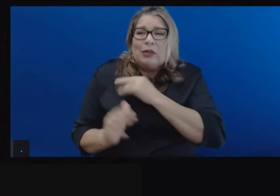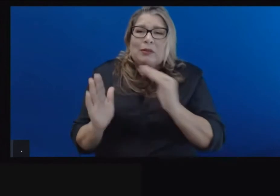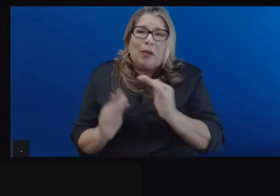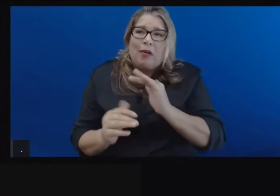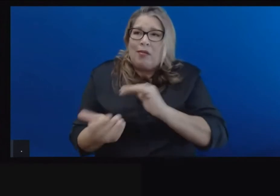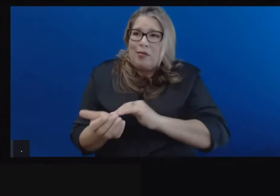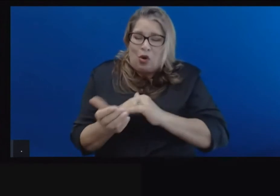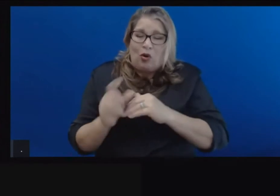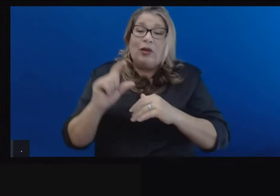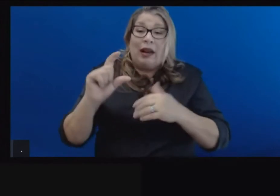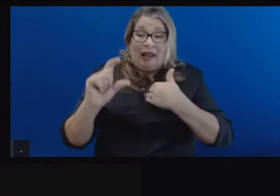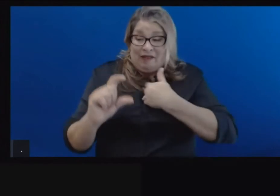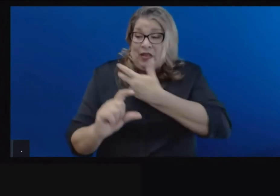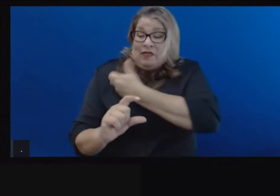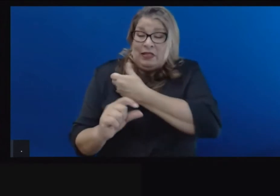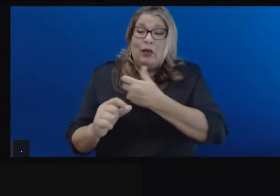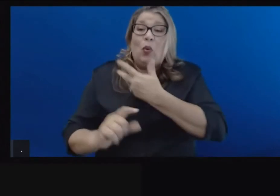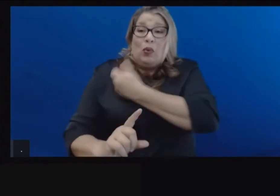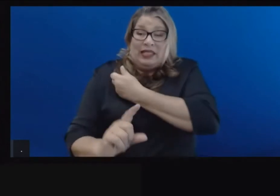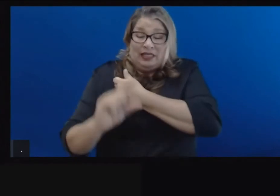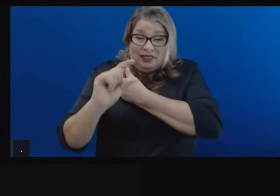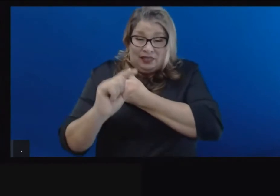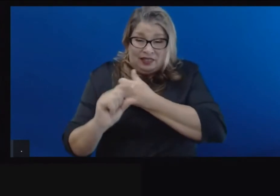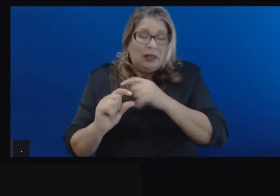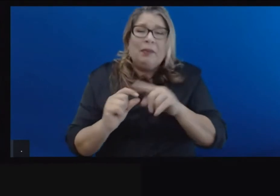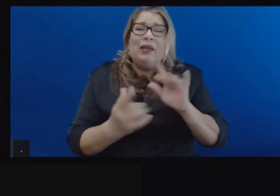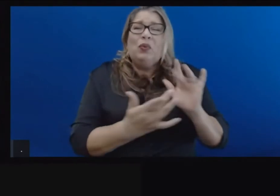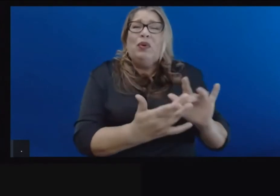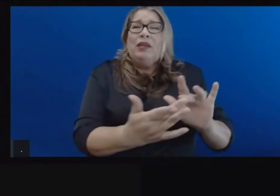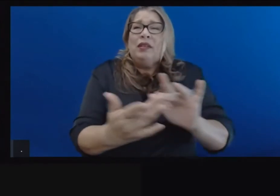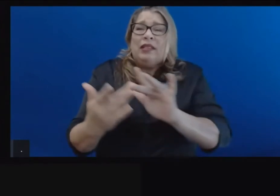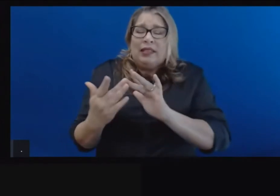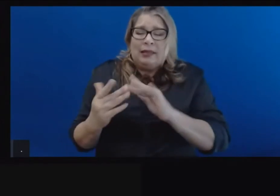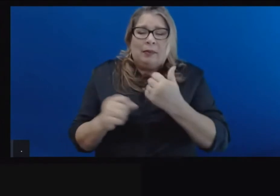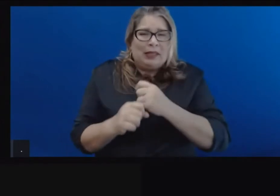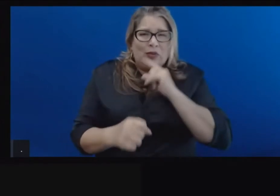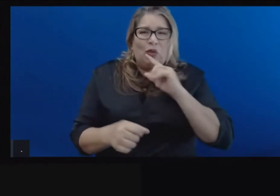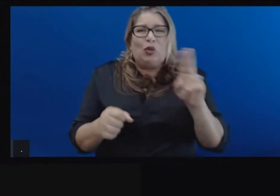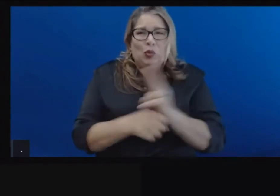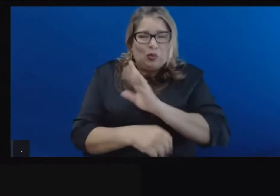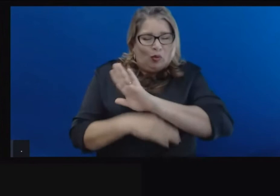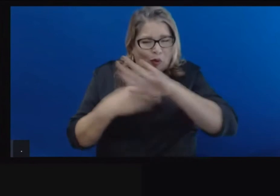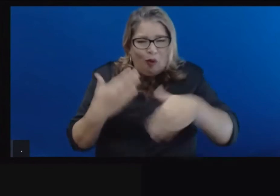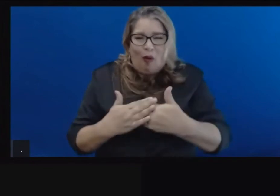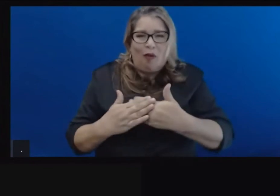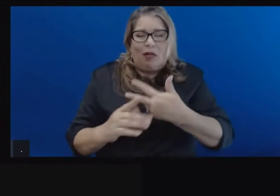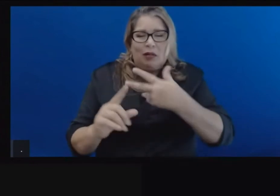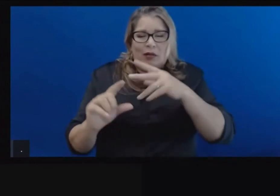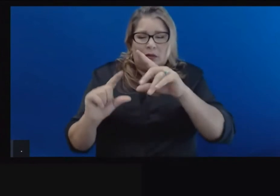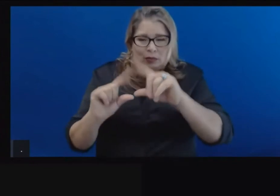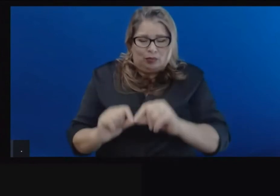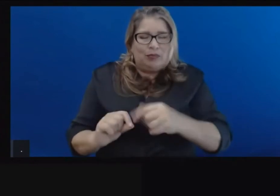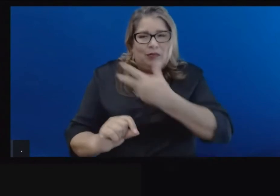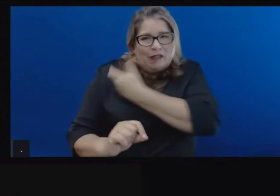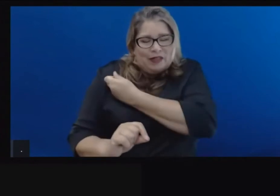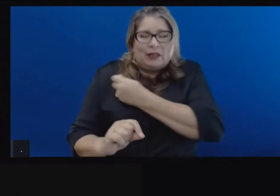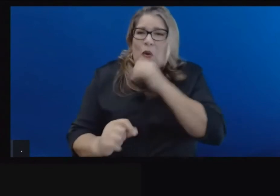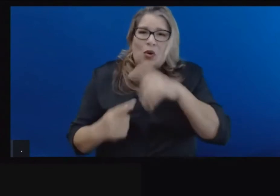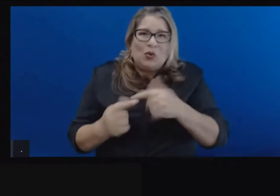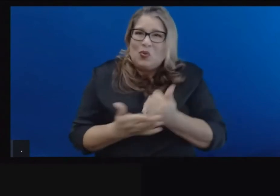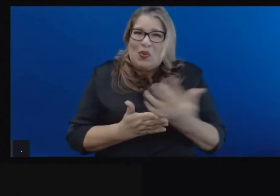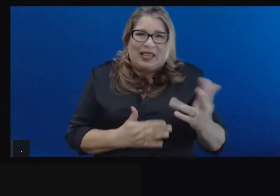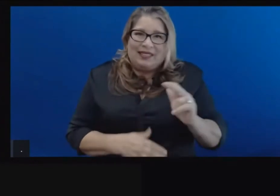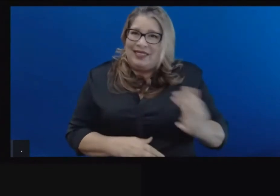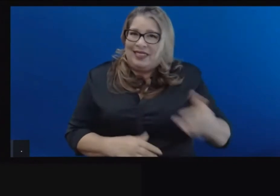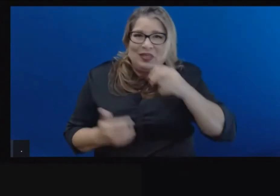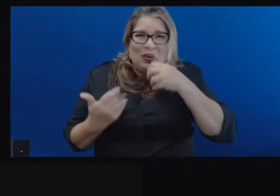at-risk people, but people nonetheless to be vaccinated. Again, clearly, we do not want to waste vaccine. We understand it's a